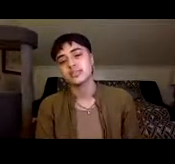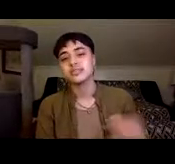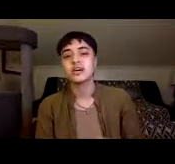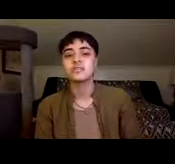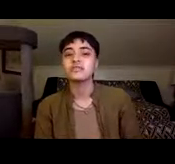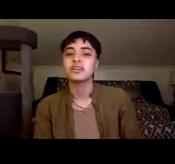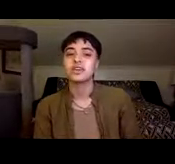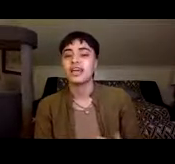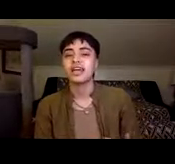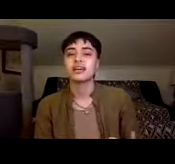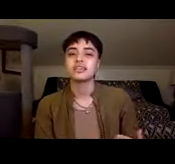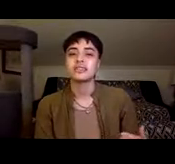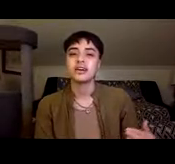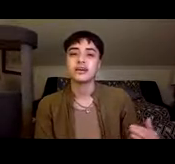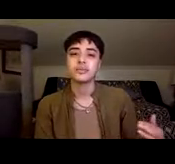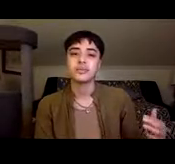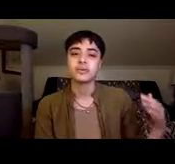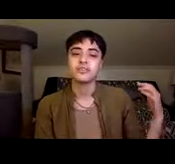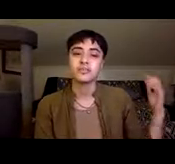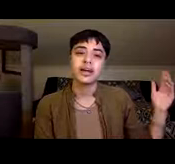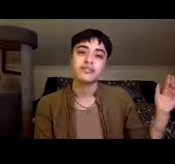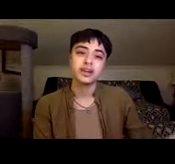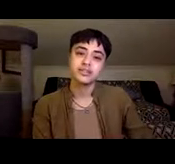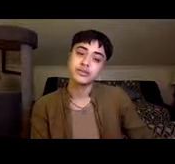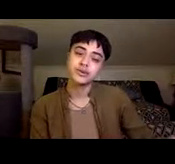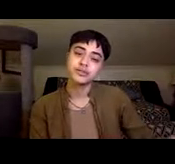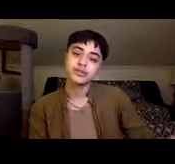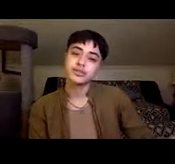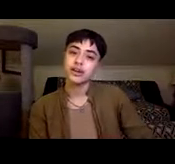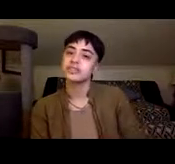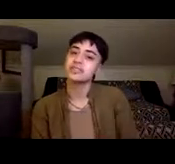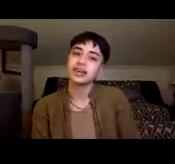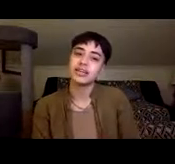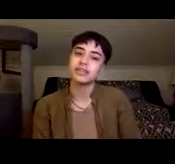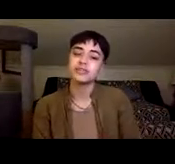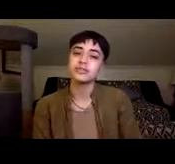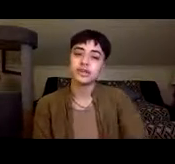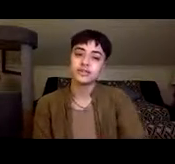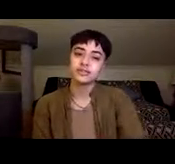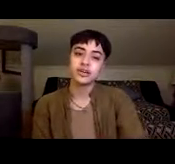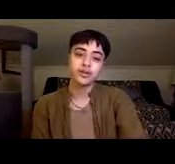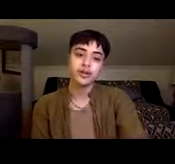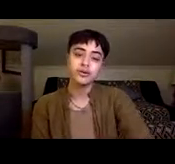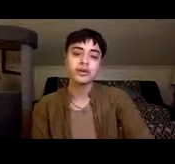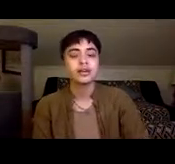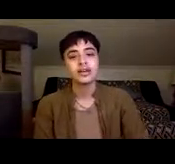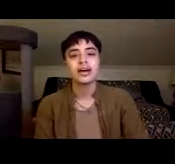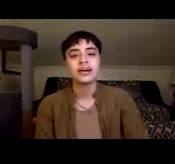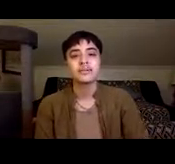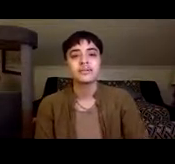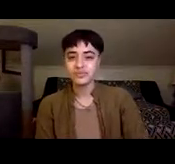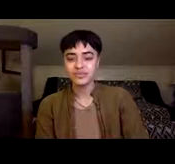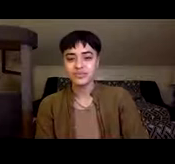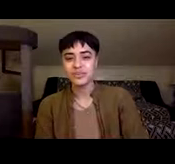between myself and one of my friends who also does graphic design, who designed this logo.